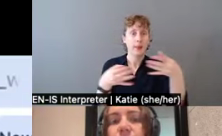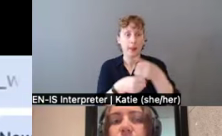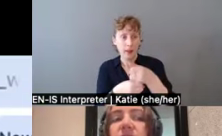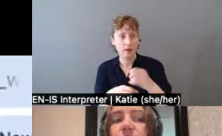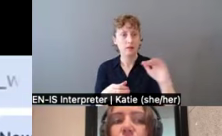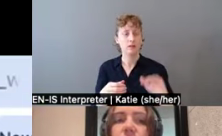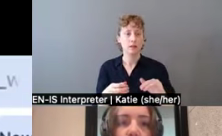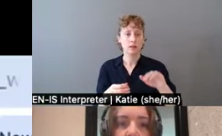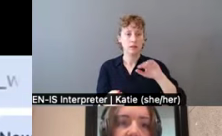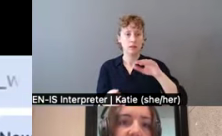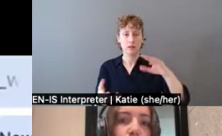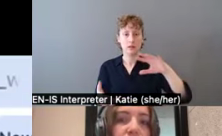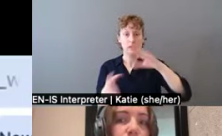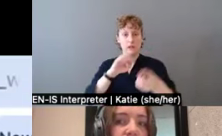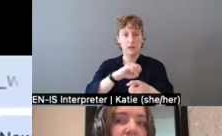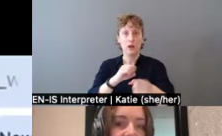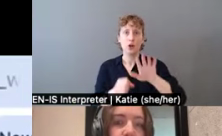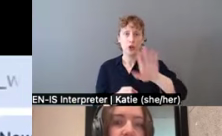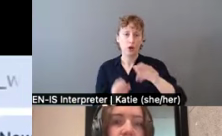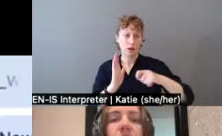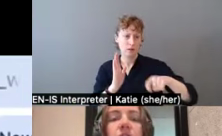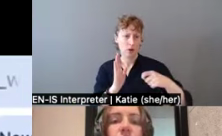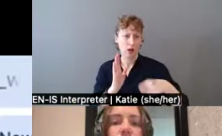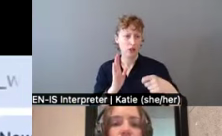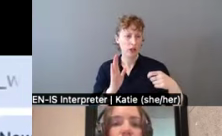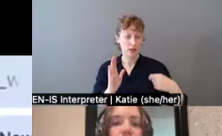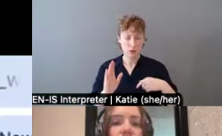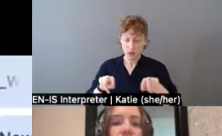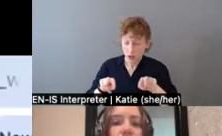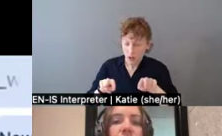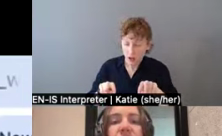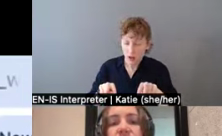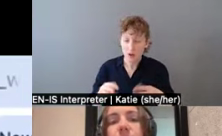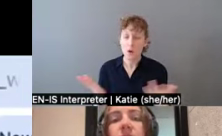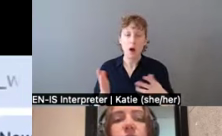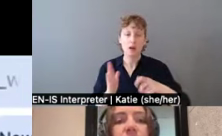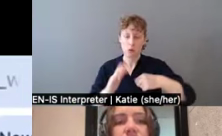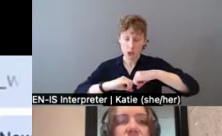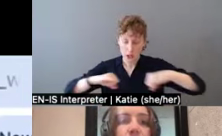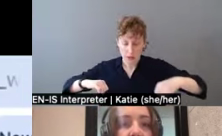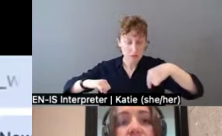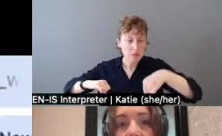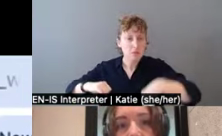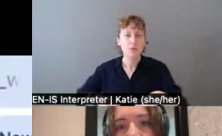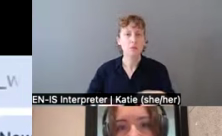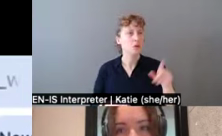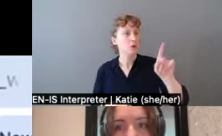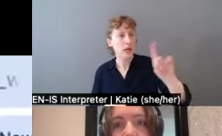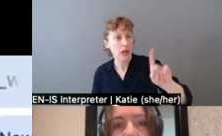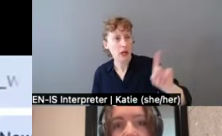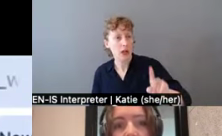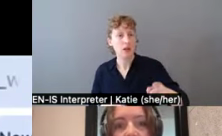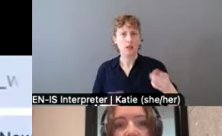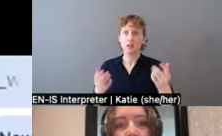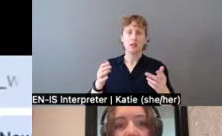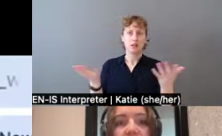it's really for us to understand what the project is about. So what it is about, where it will take place, so the different countries